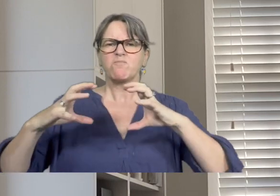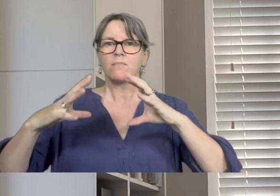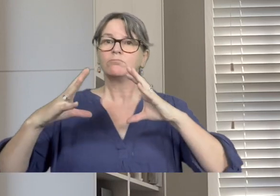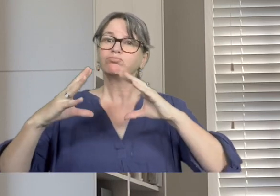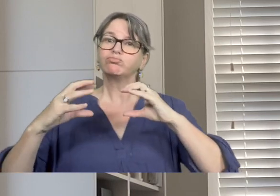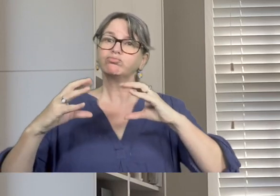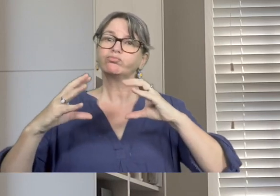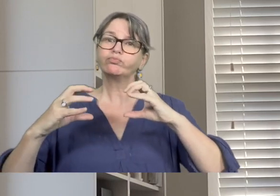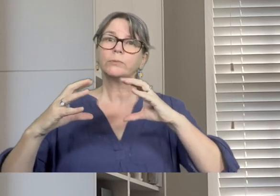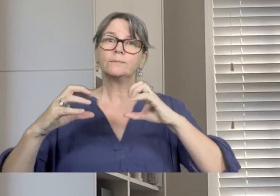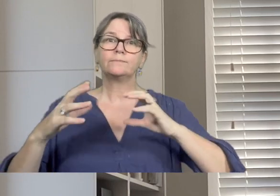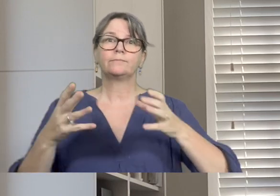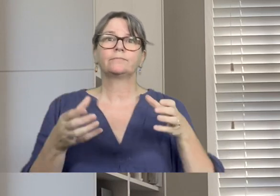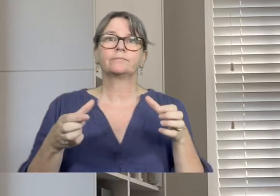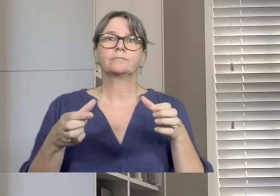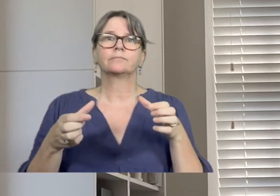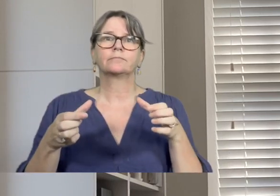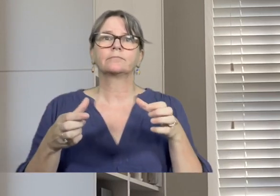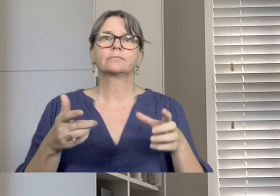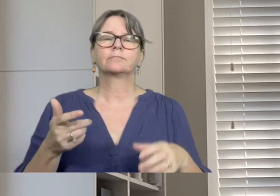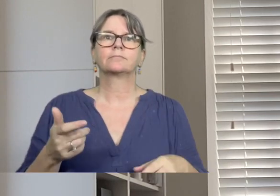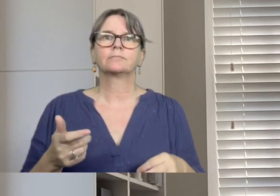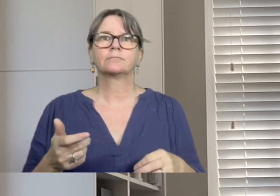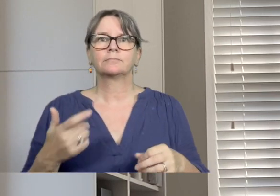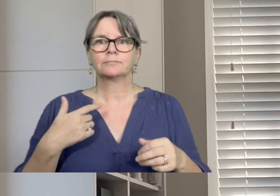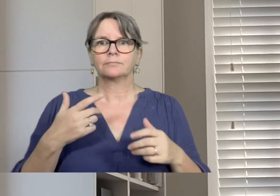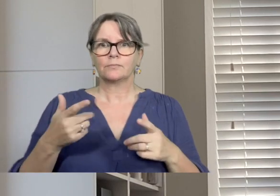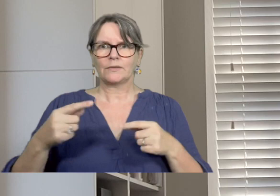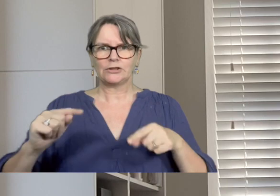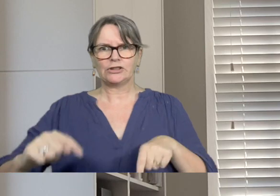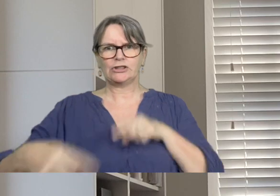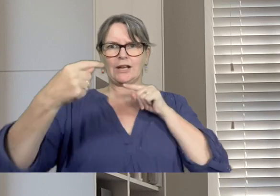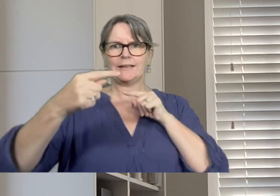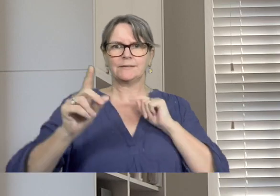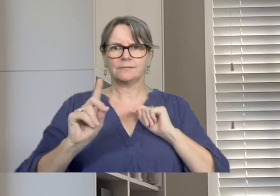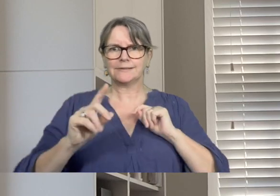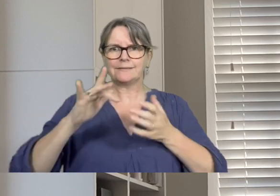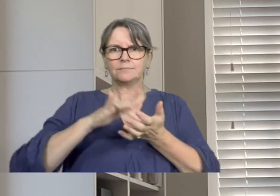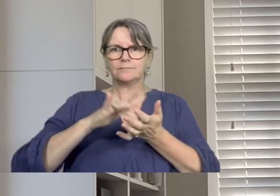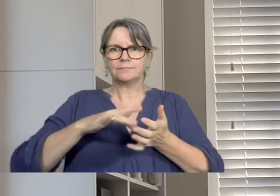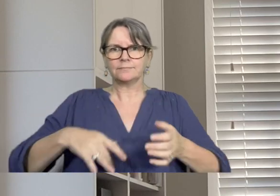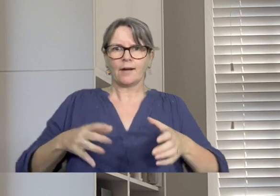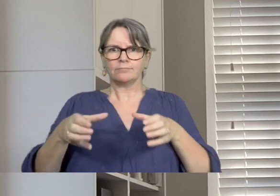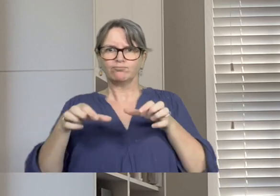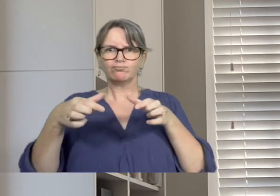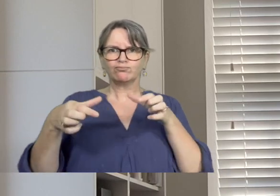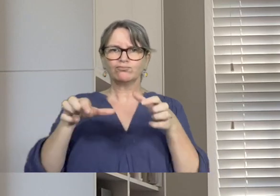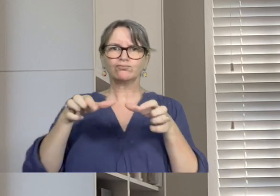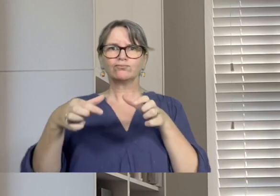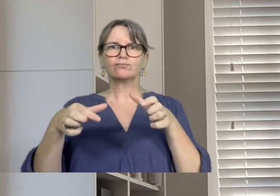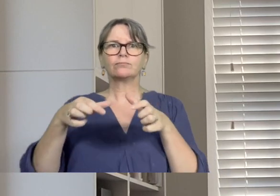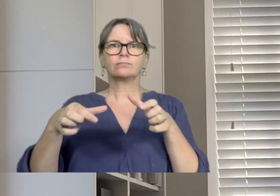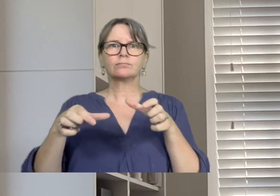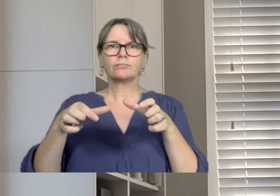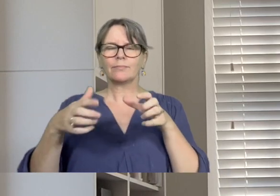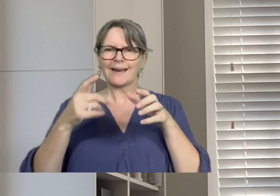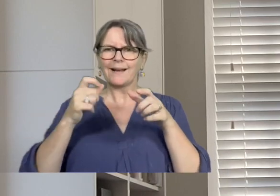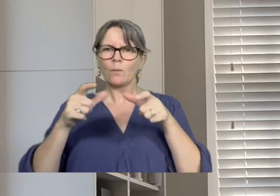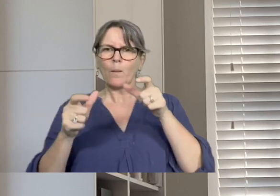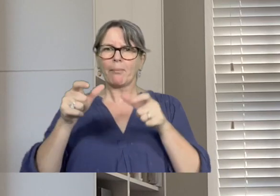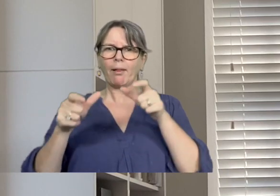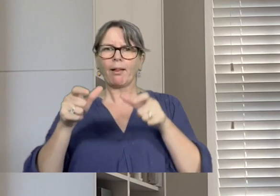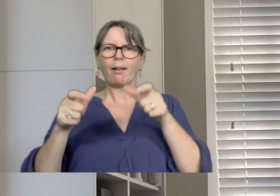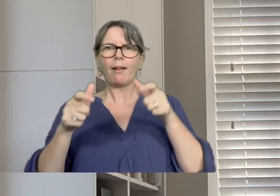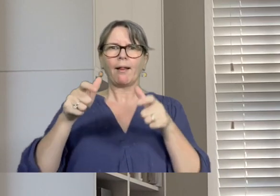really good, interesting challenge for the centre. With a ball, mine's quite inflated, and it can get a little bit wobblier,